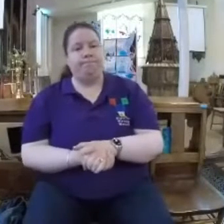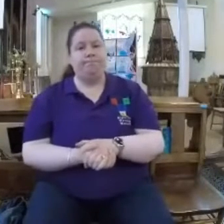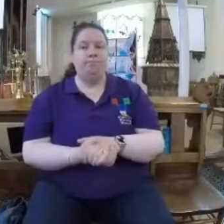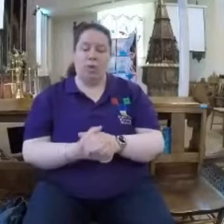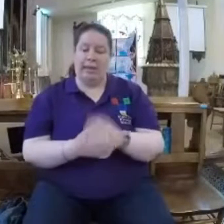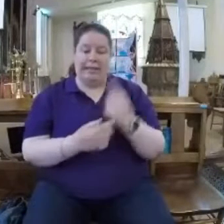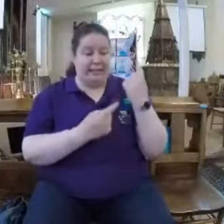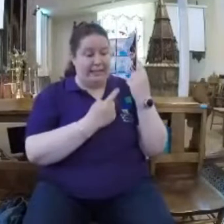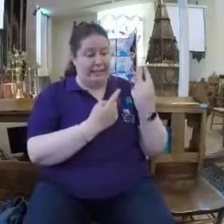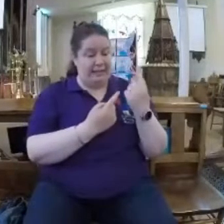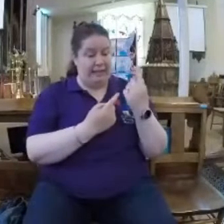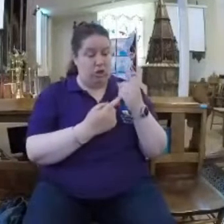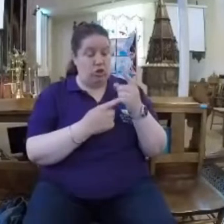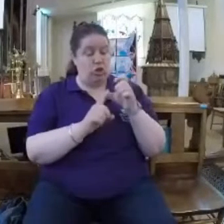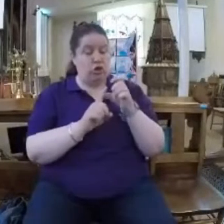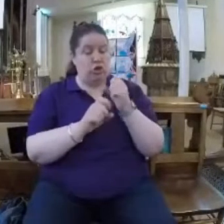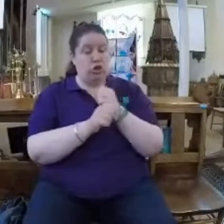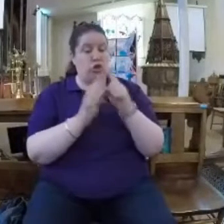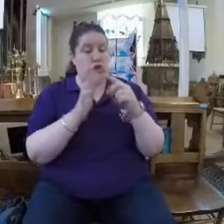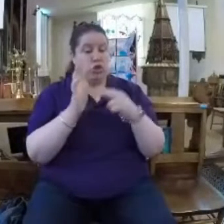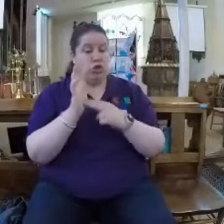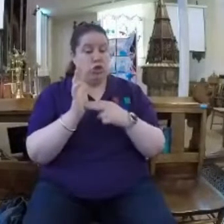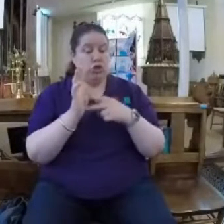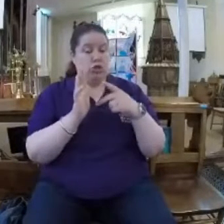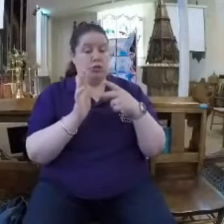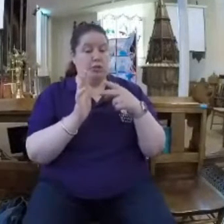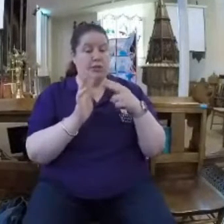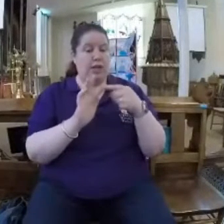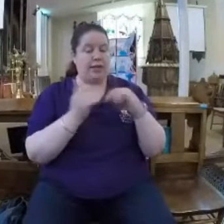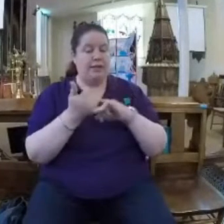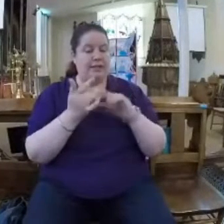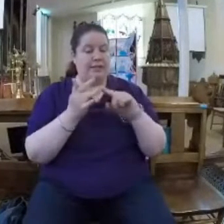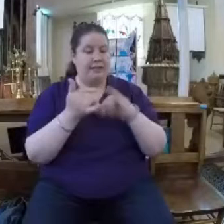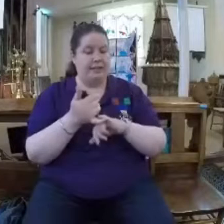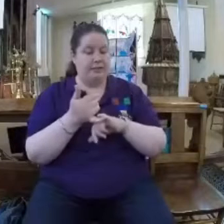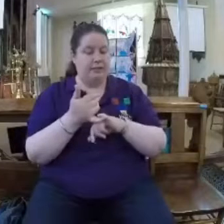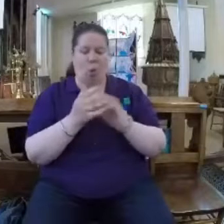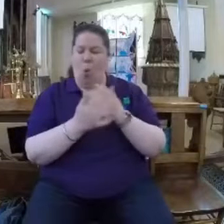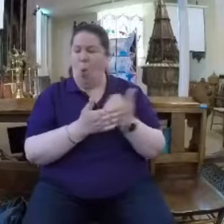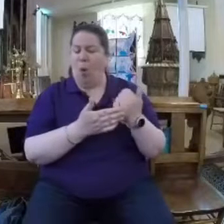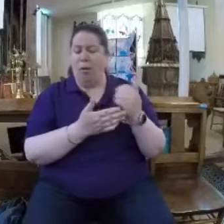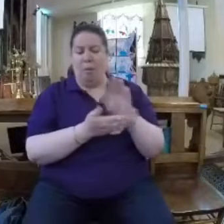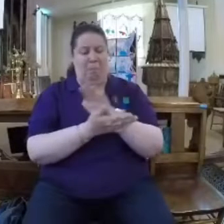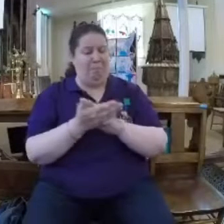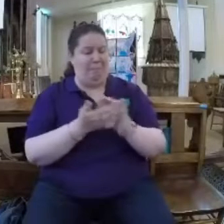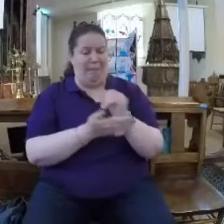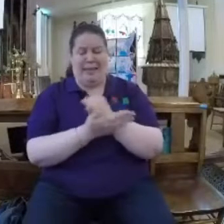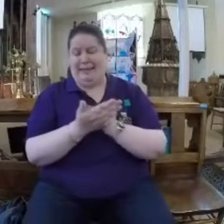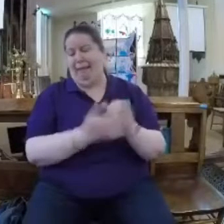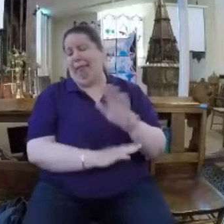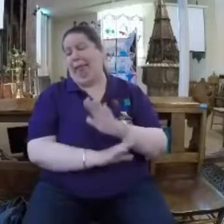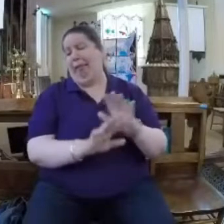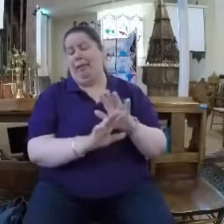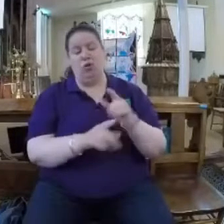All of the families that we see in Genesis are a big mess. They're all trying to do things their own way. They all